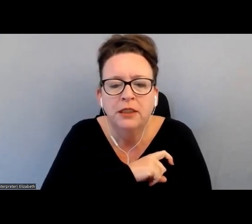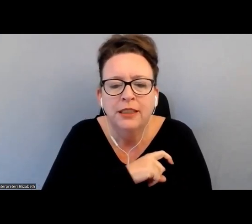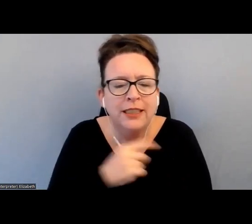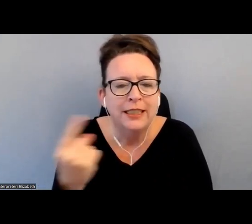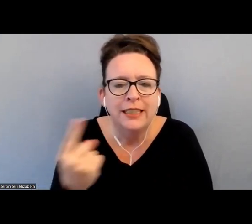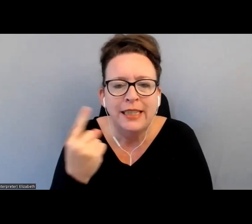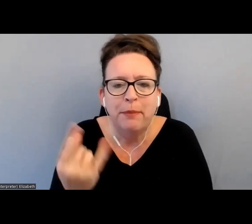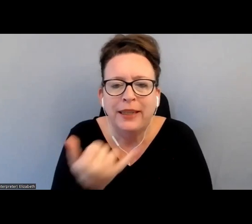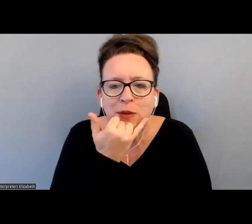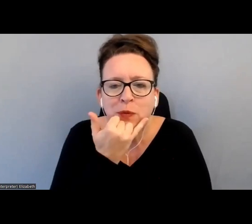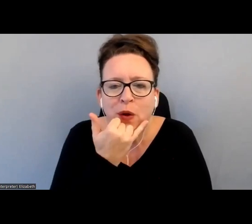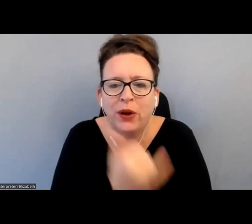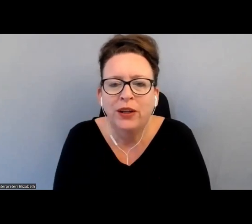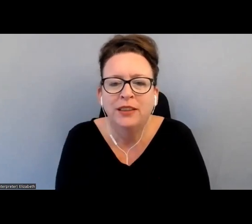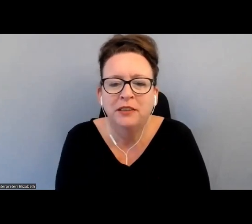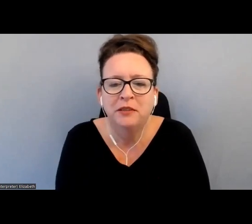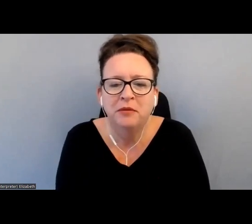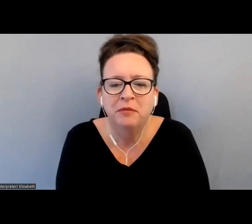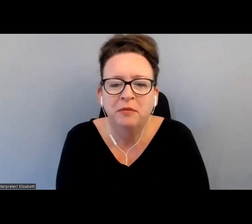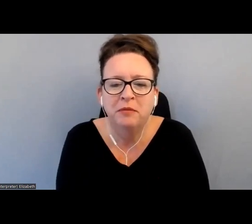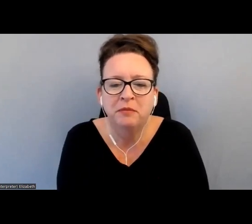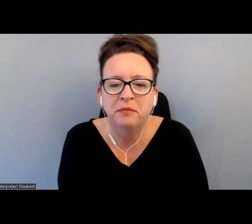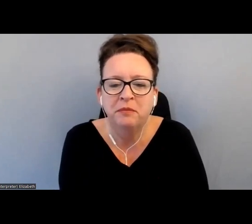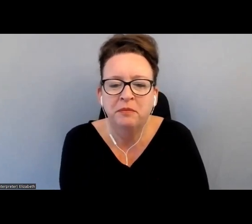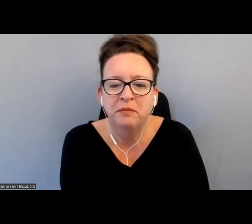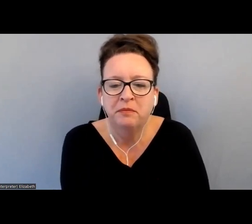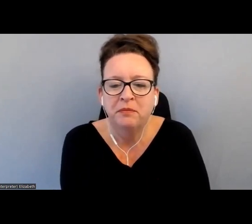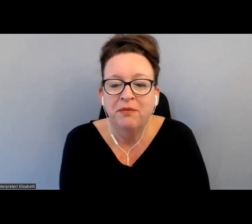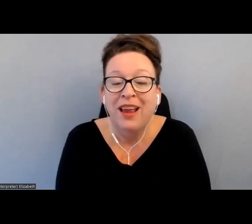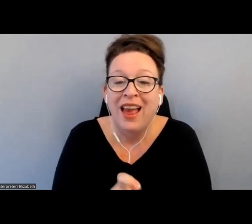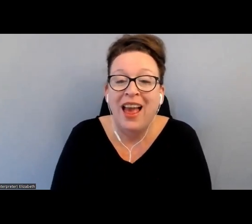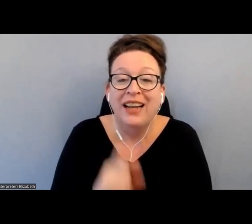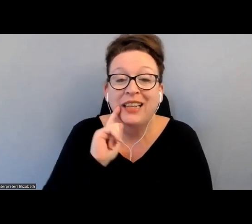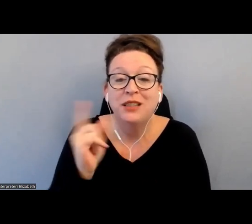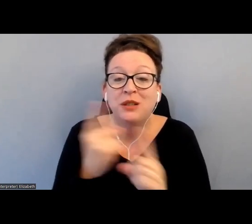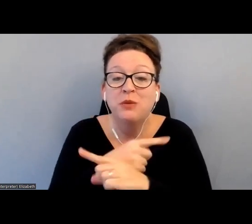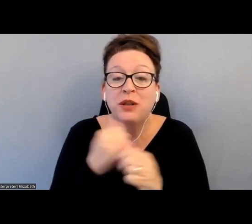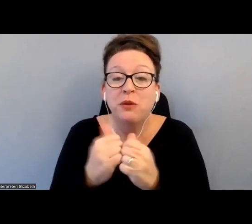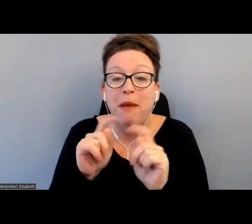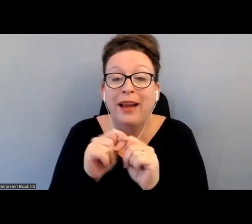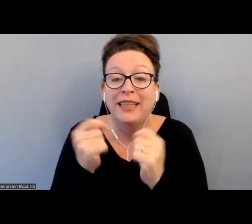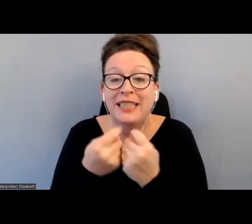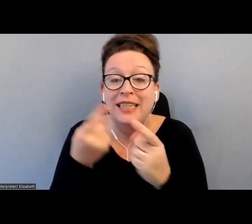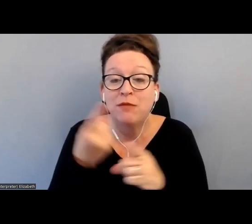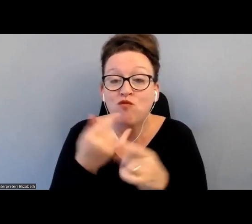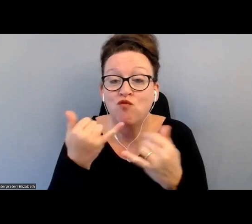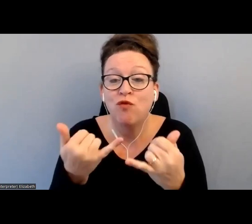Something is wrong. Okay. I need to switch with my team,